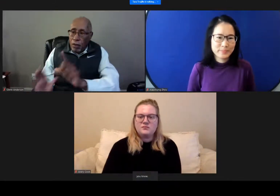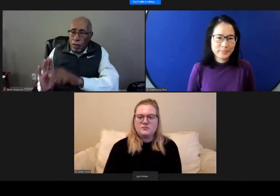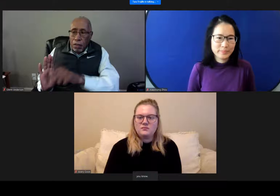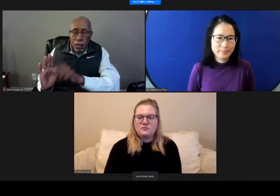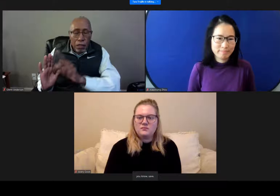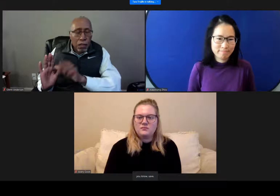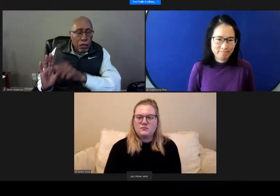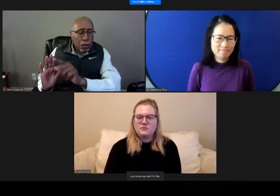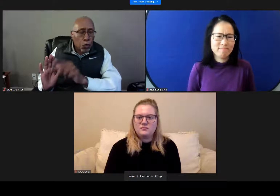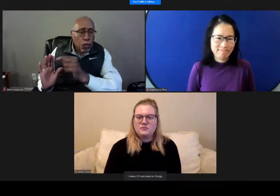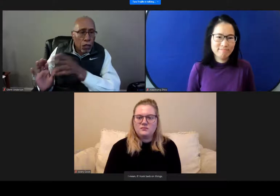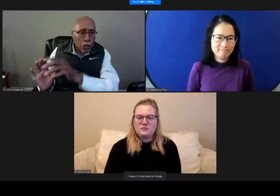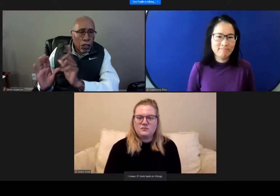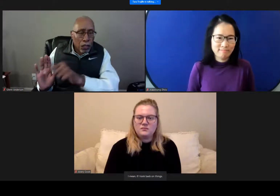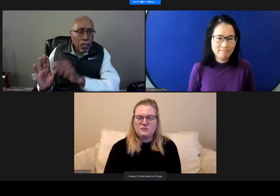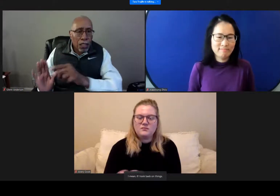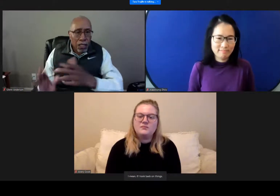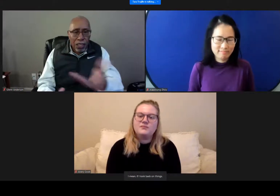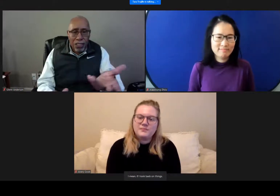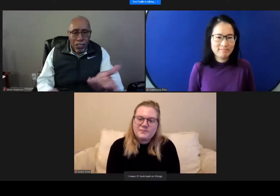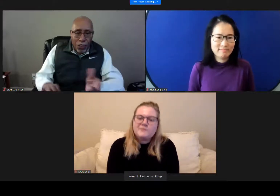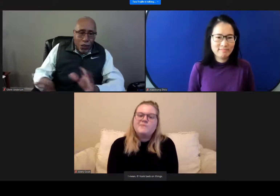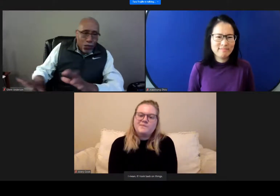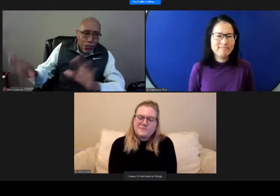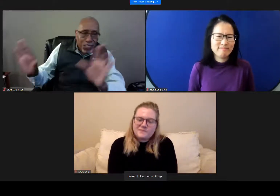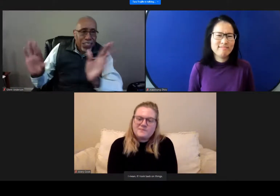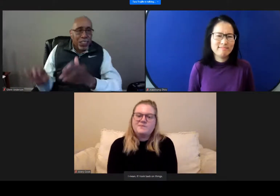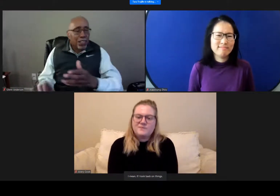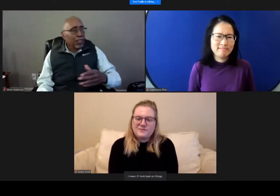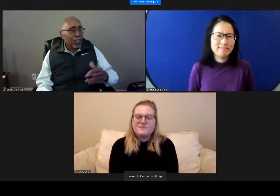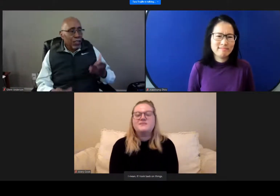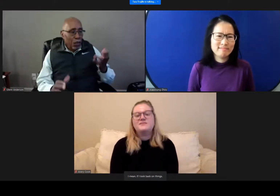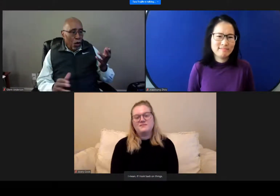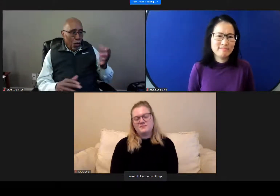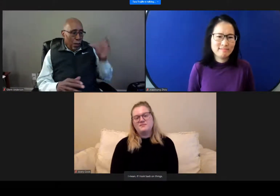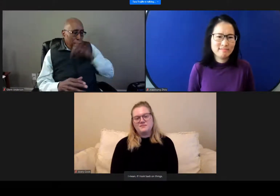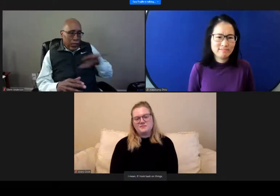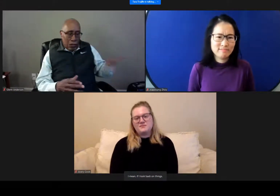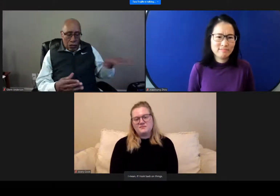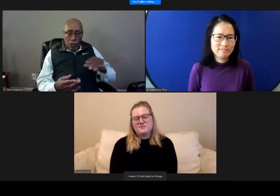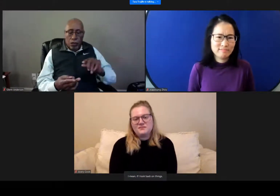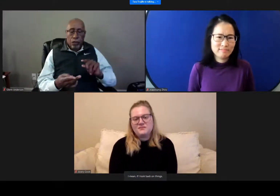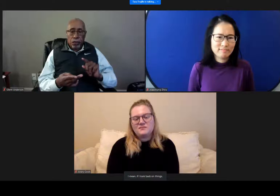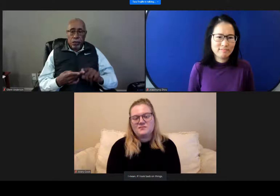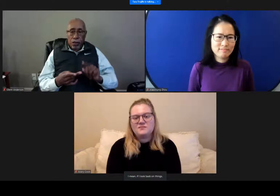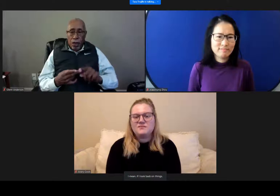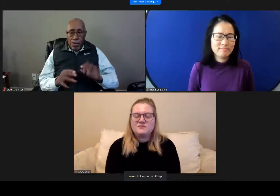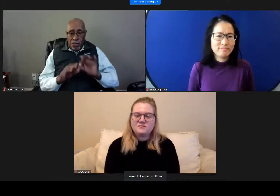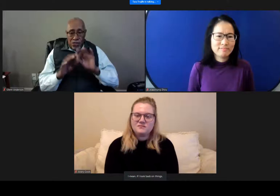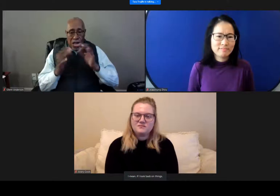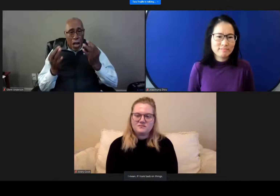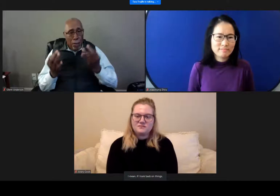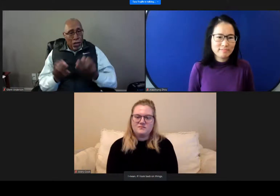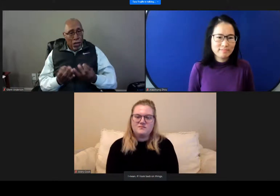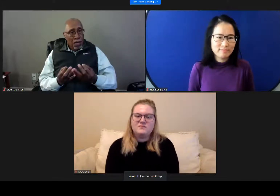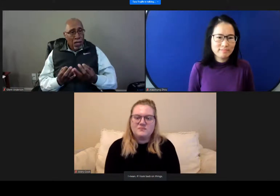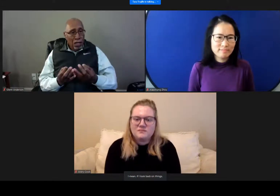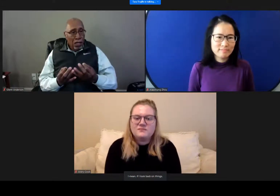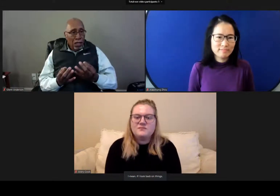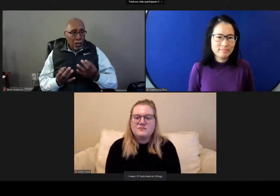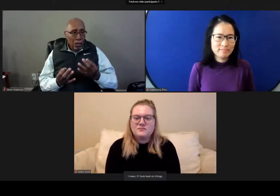Say what I'm like always like, what are these saying? What are you saying? There's no captions on TV at that time, and so I couldn't read. I was like missing. Go